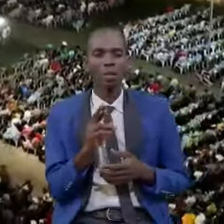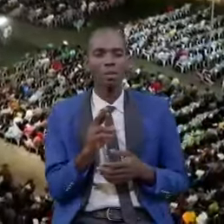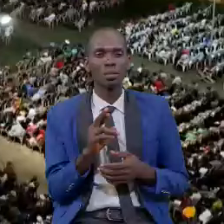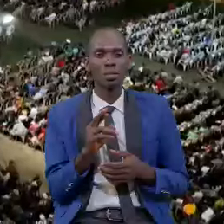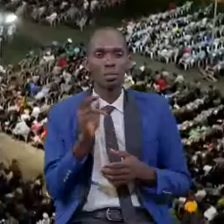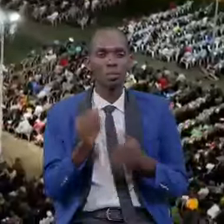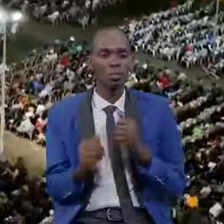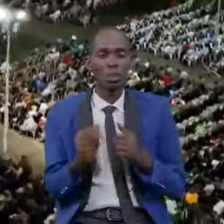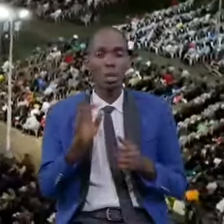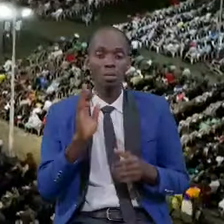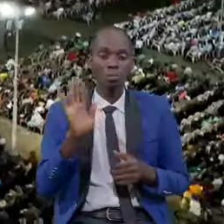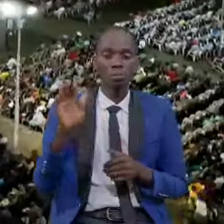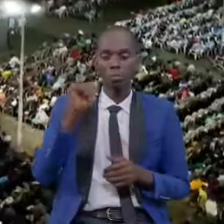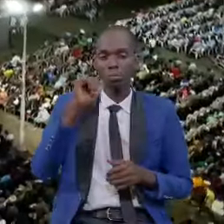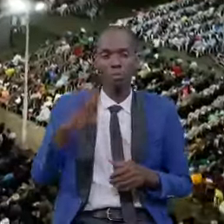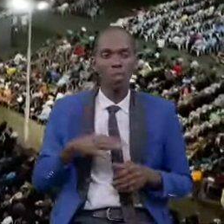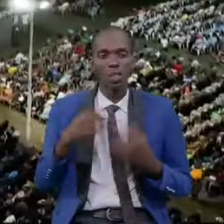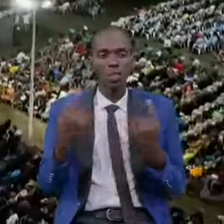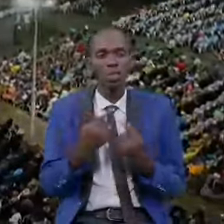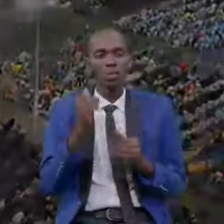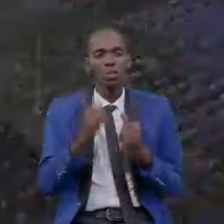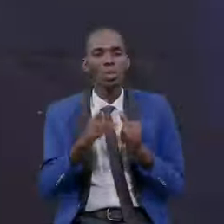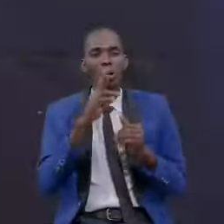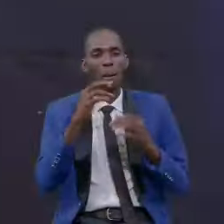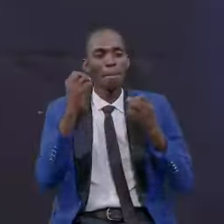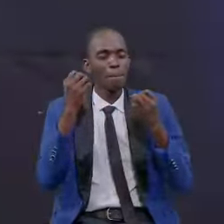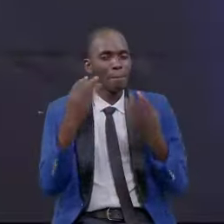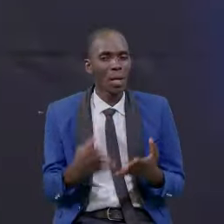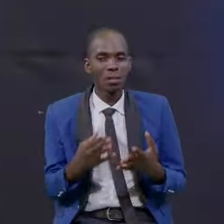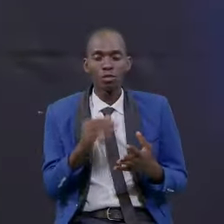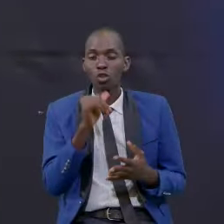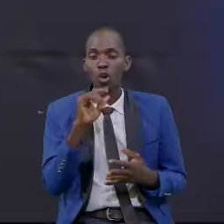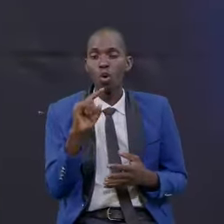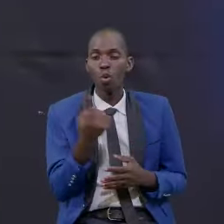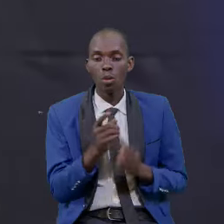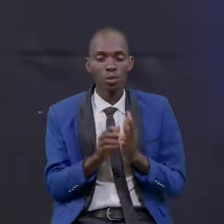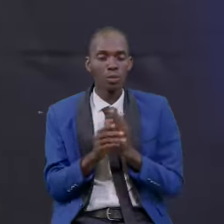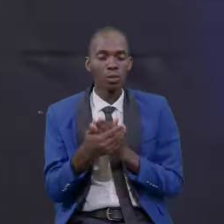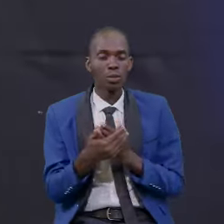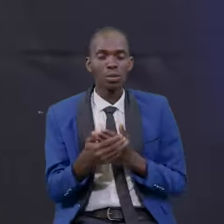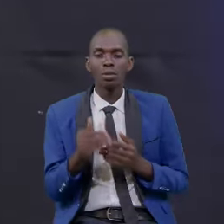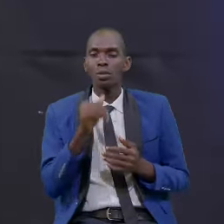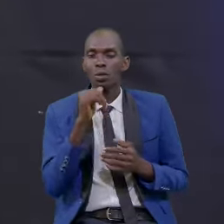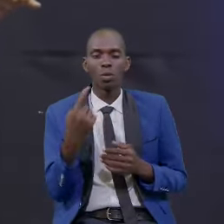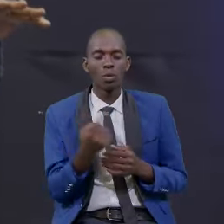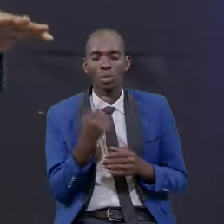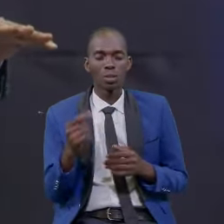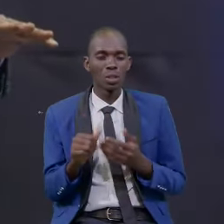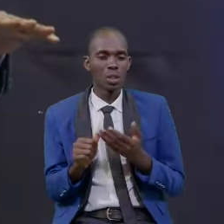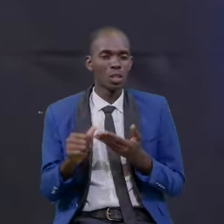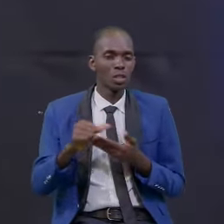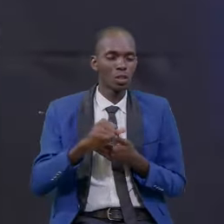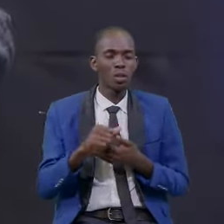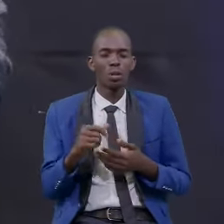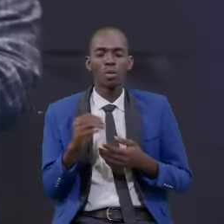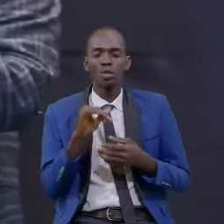many, not only fornication, more. Not only adultery, more. Not only lies,